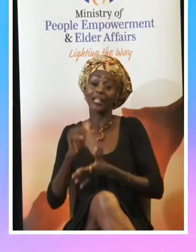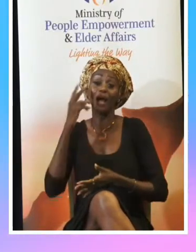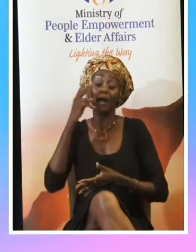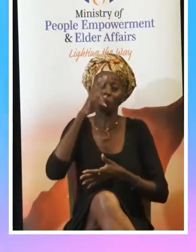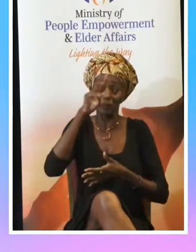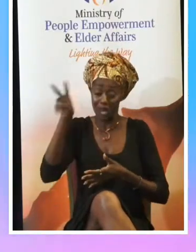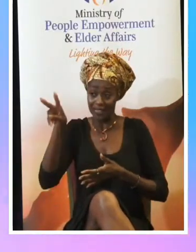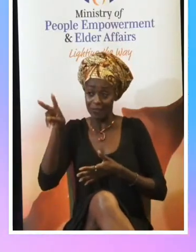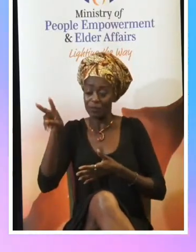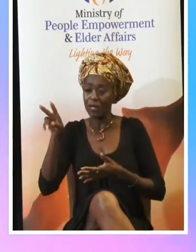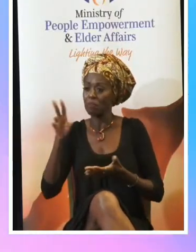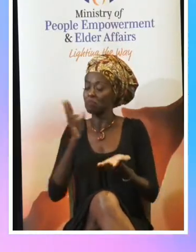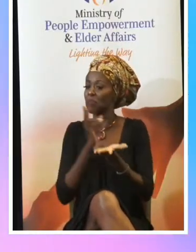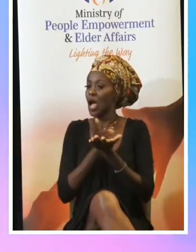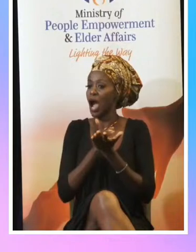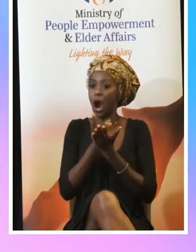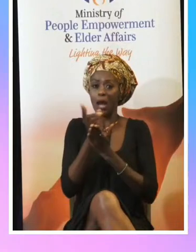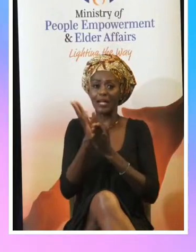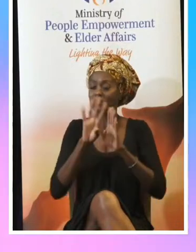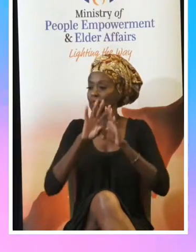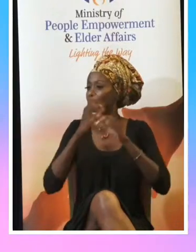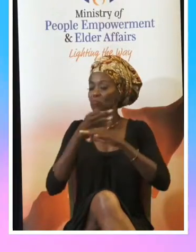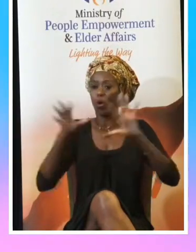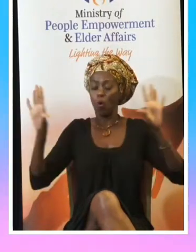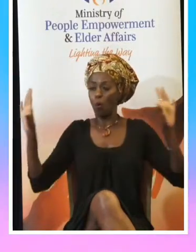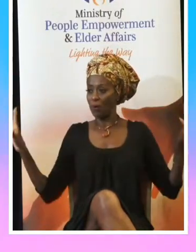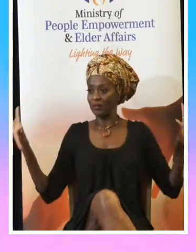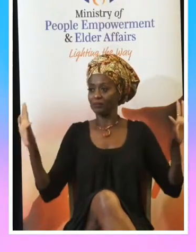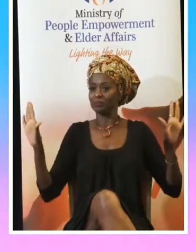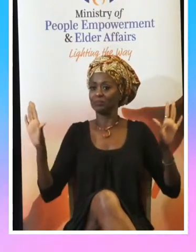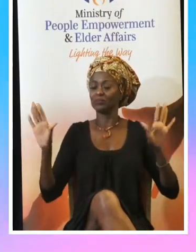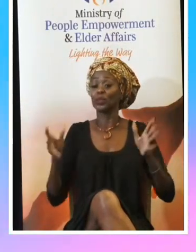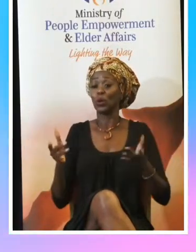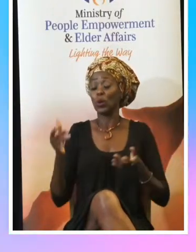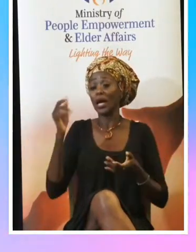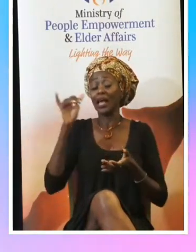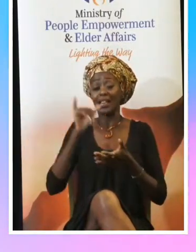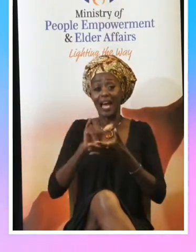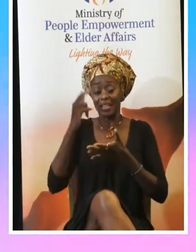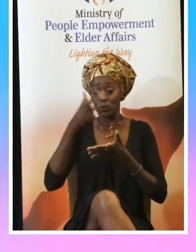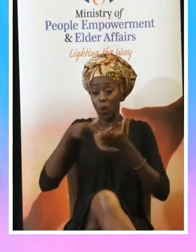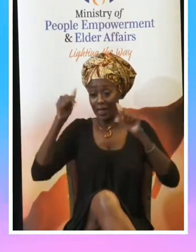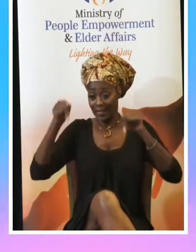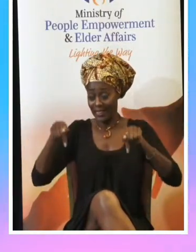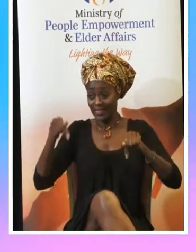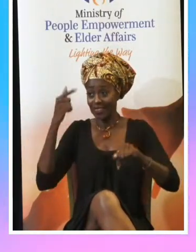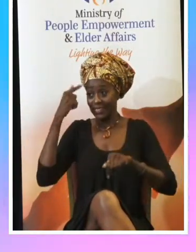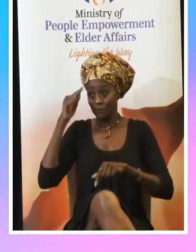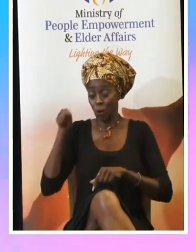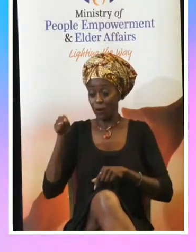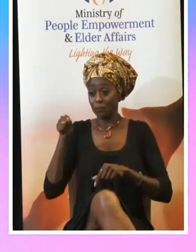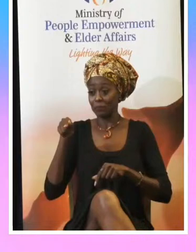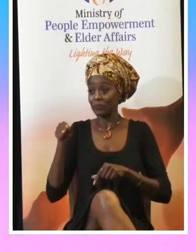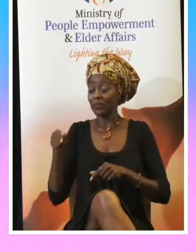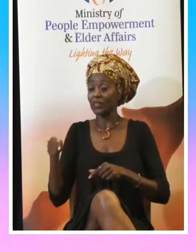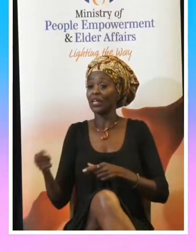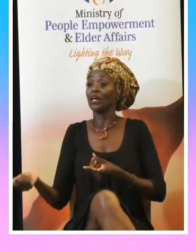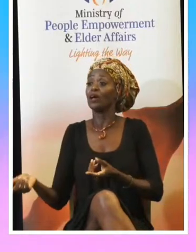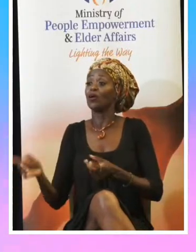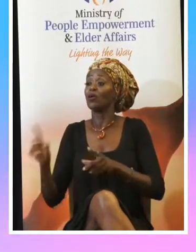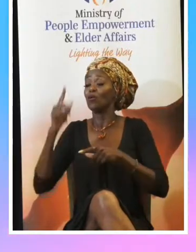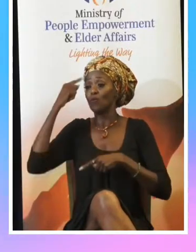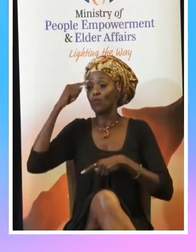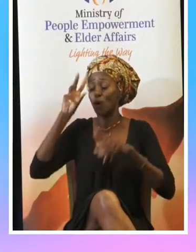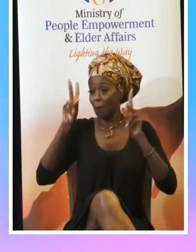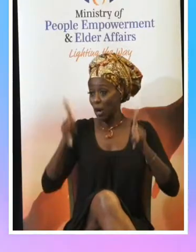an honest, open way. And that is what this session is really about. For somebody to come and tell their story.